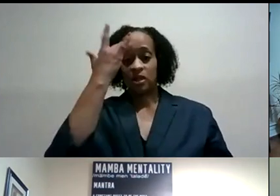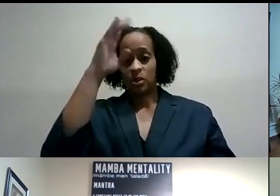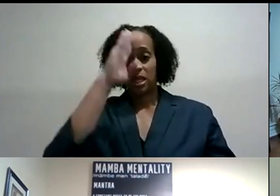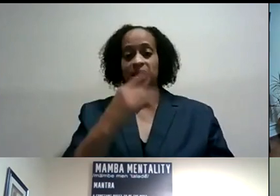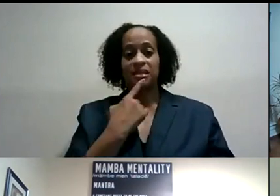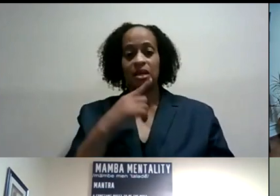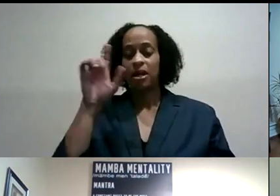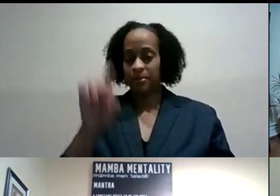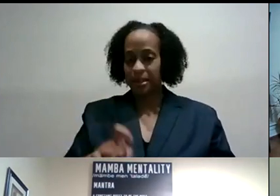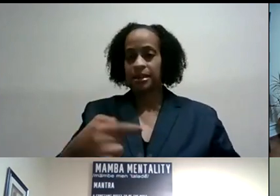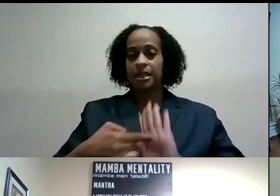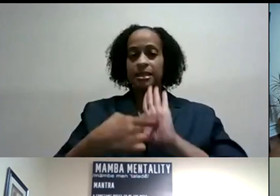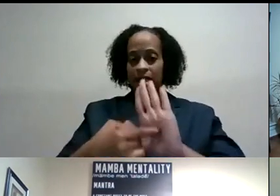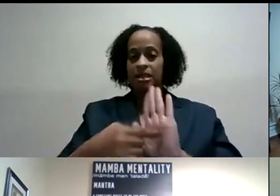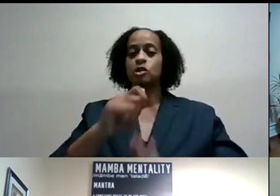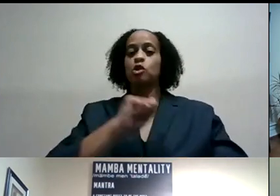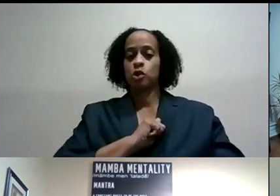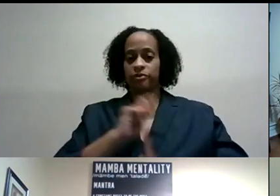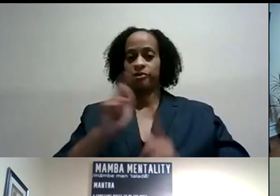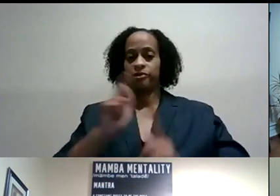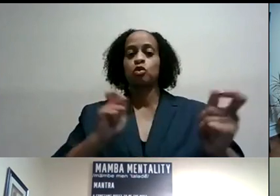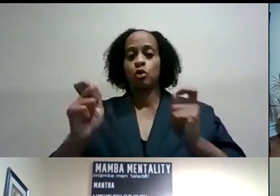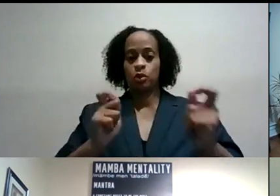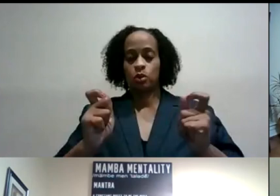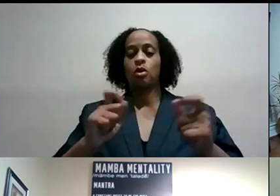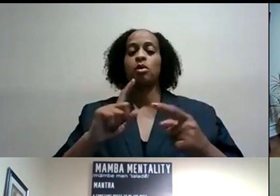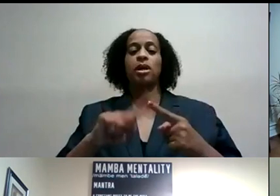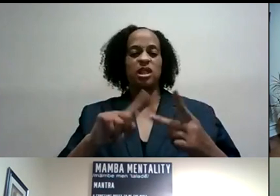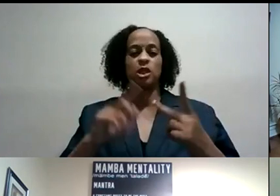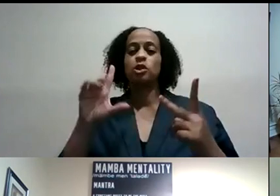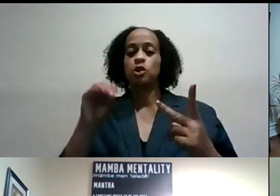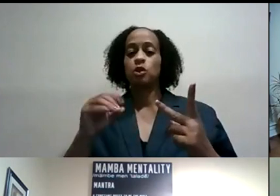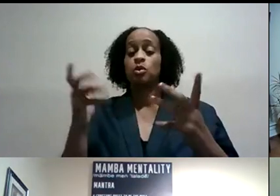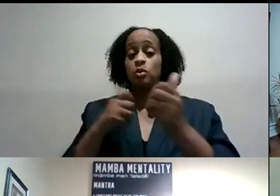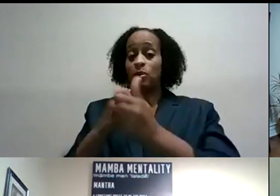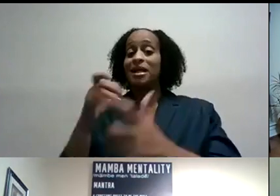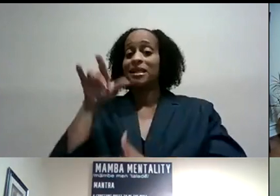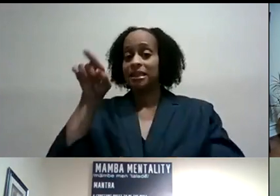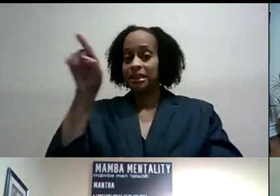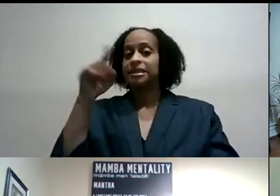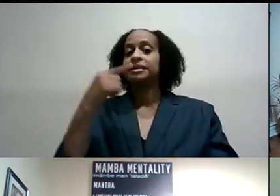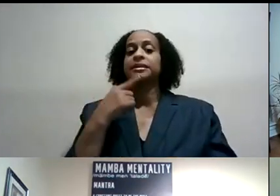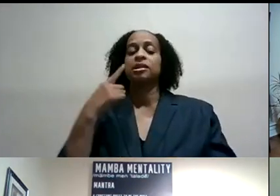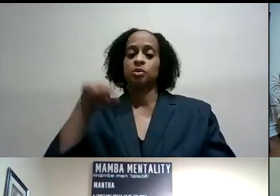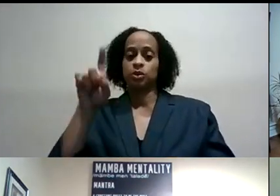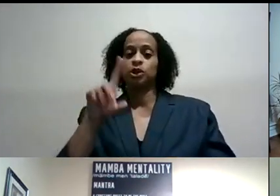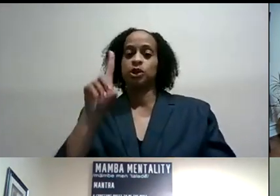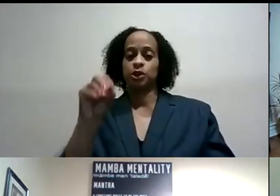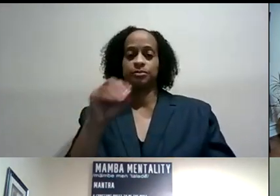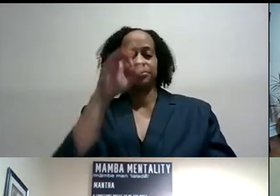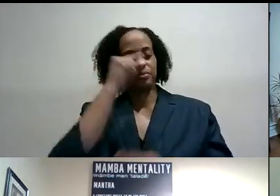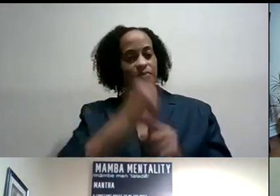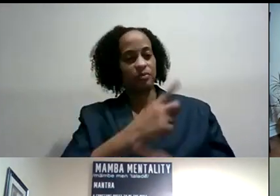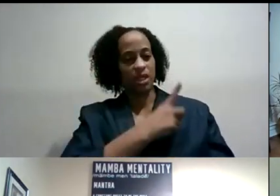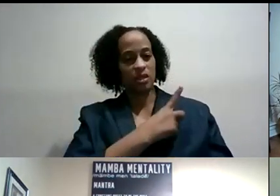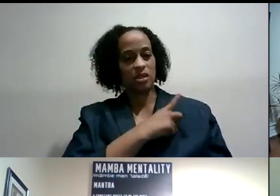we must exercise self-control and do what he says we should do. Brother Dawes, so we go